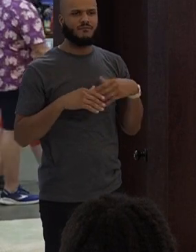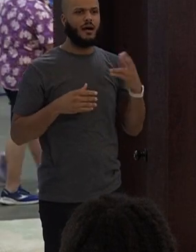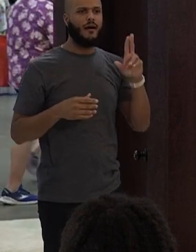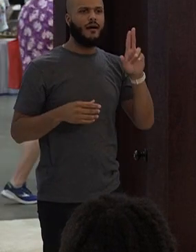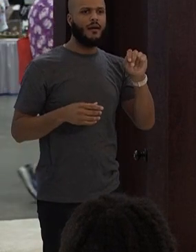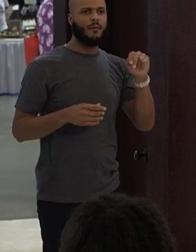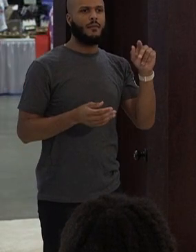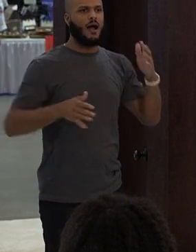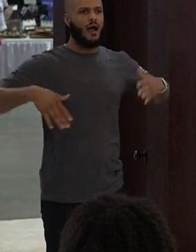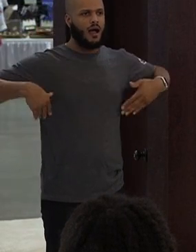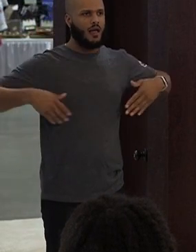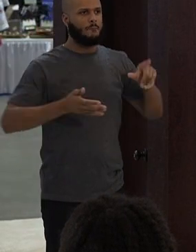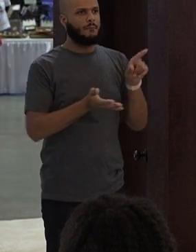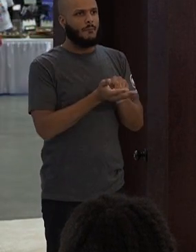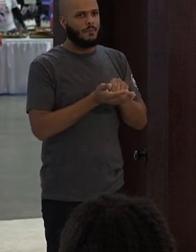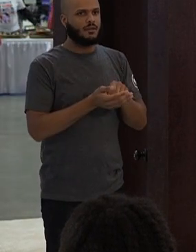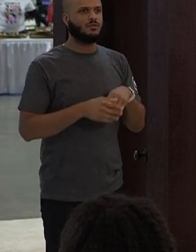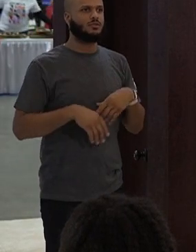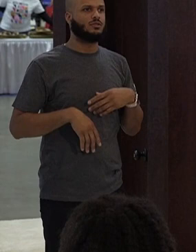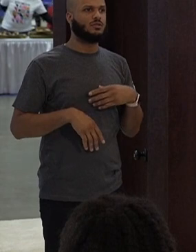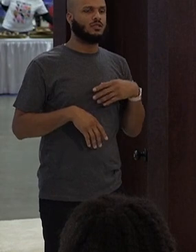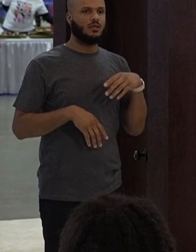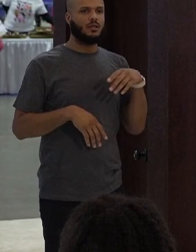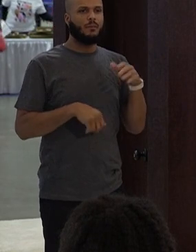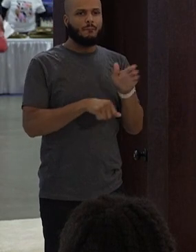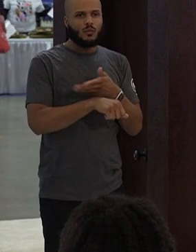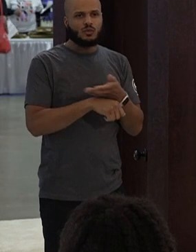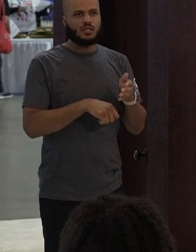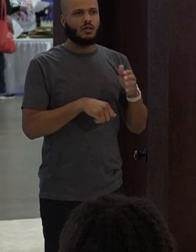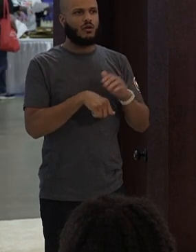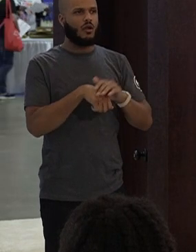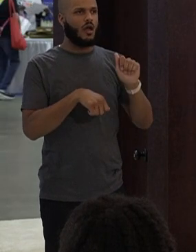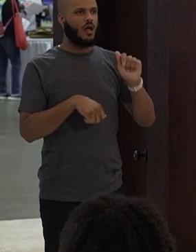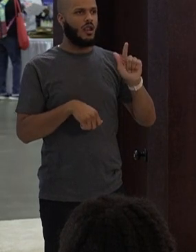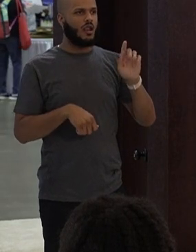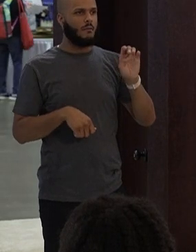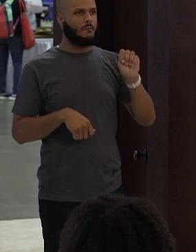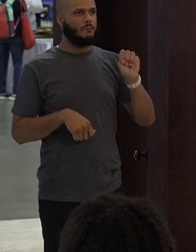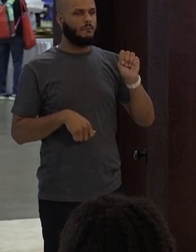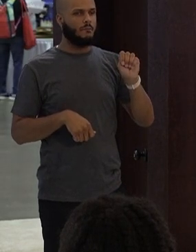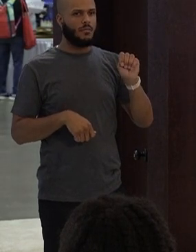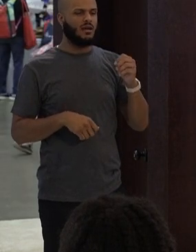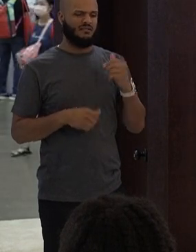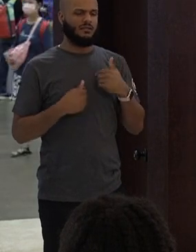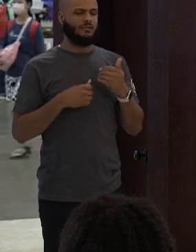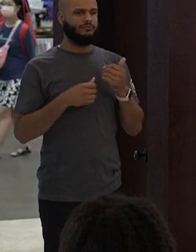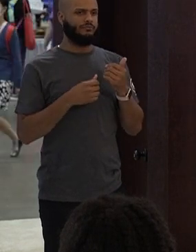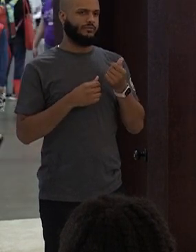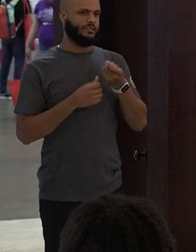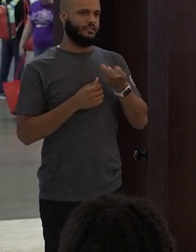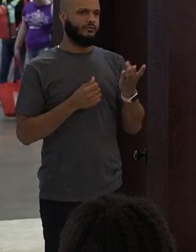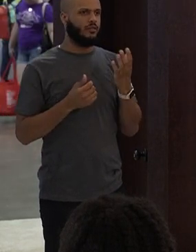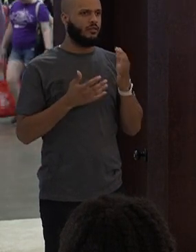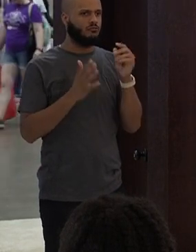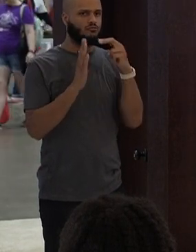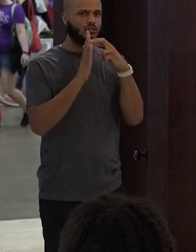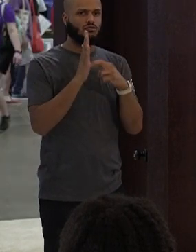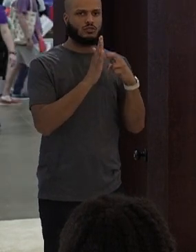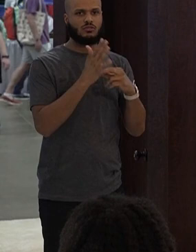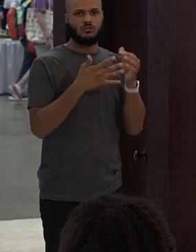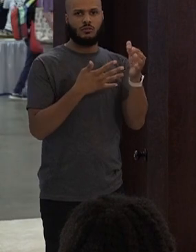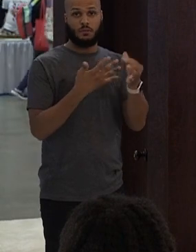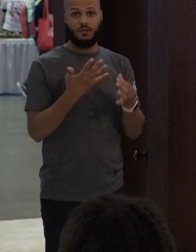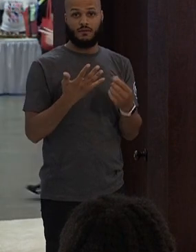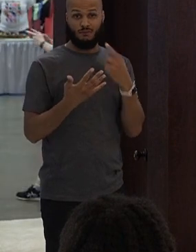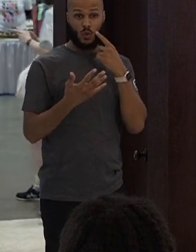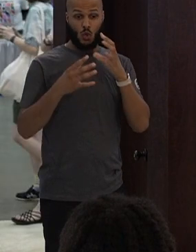unpublished works, musical works on an album, and so forth. So there are a number of different registration options